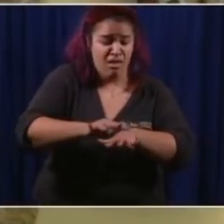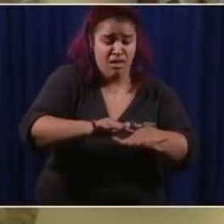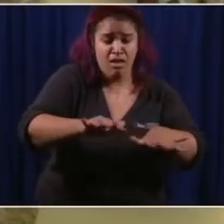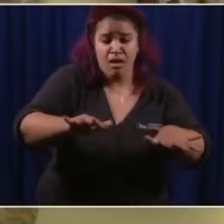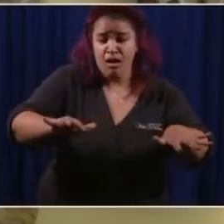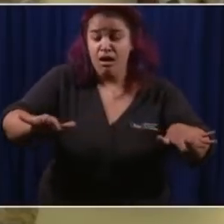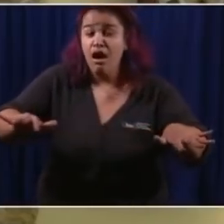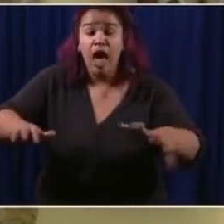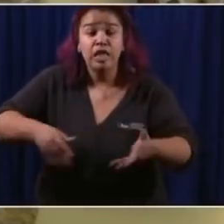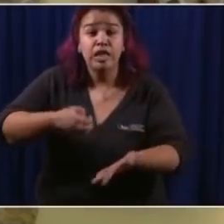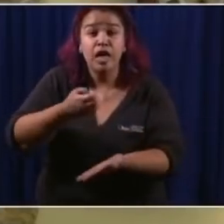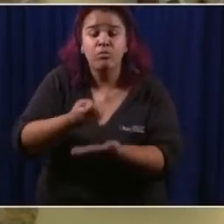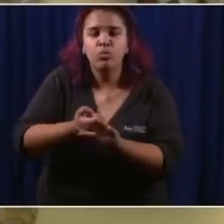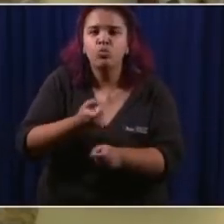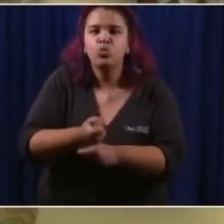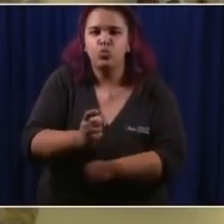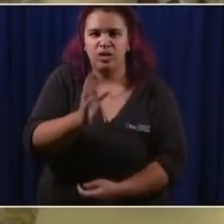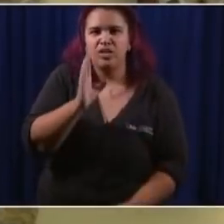about